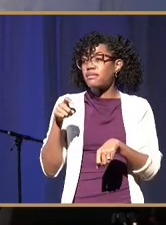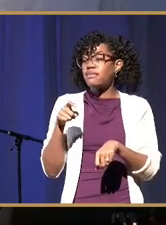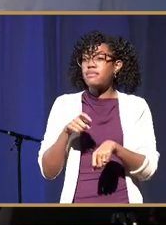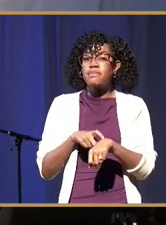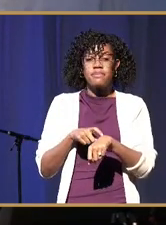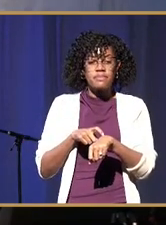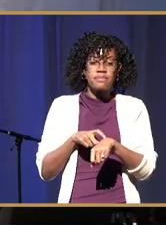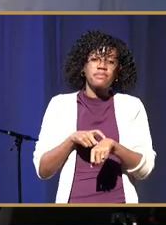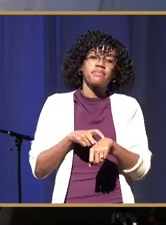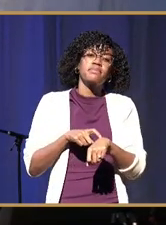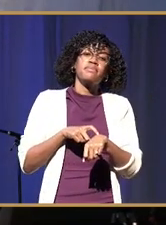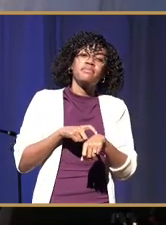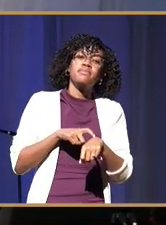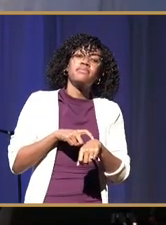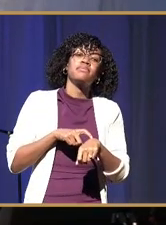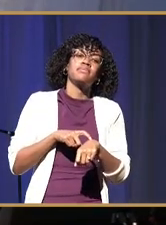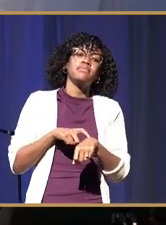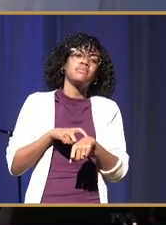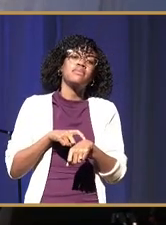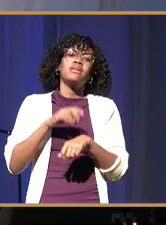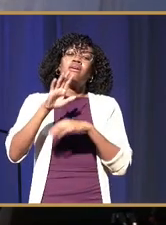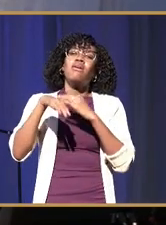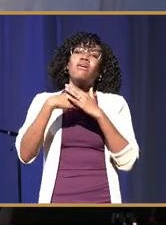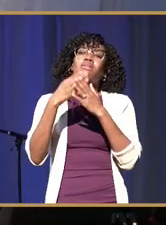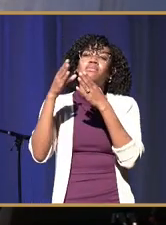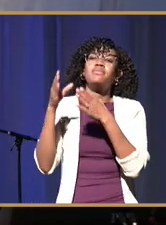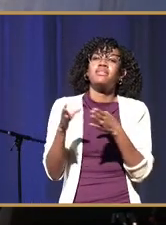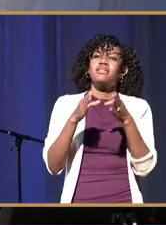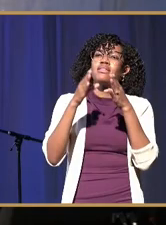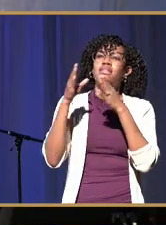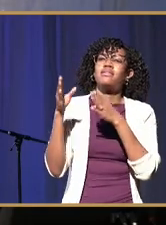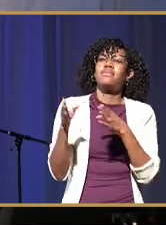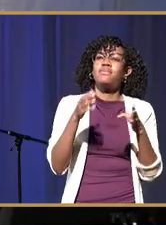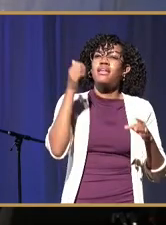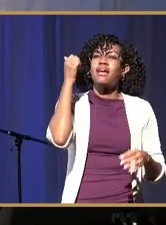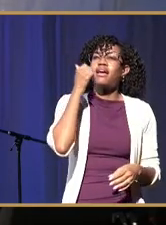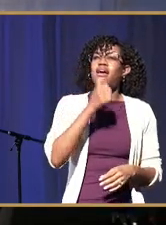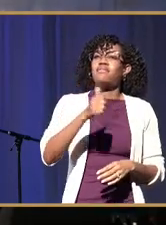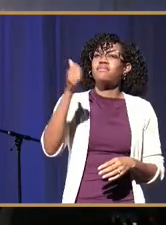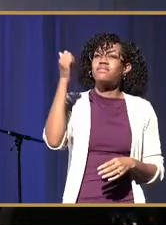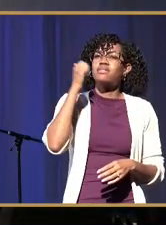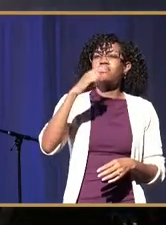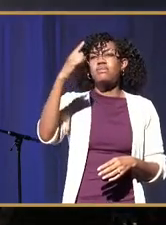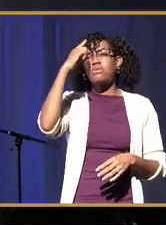And all of the plans you made, they'll work